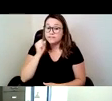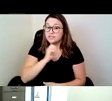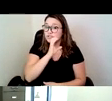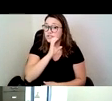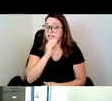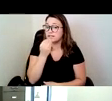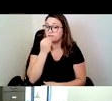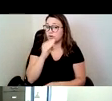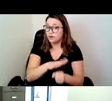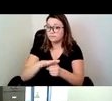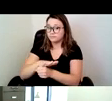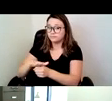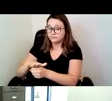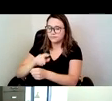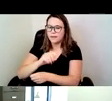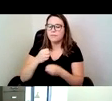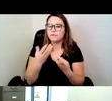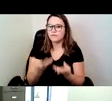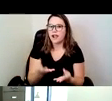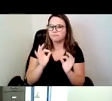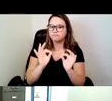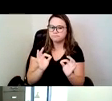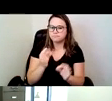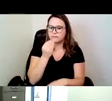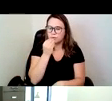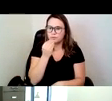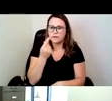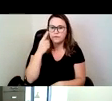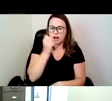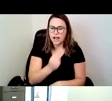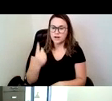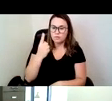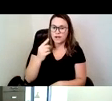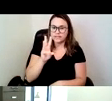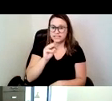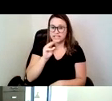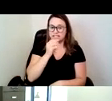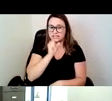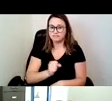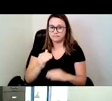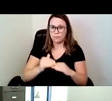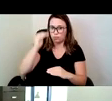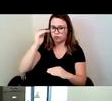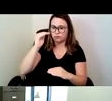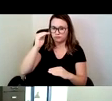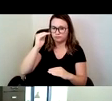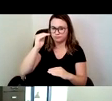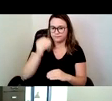providing nutritious meals for anyone 60 years of age and older, and their spouse of any